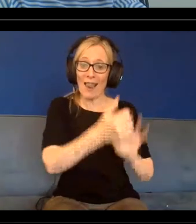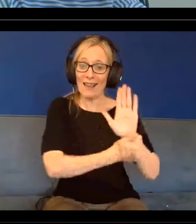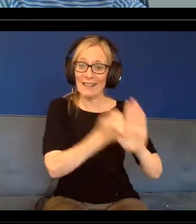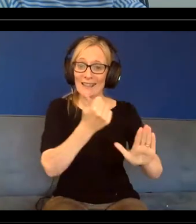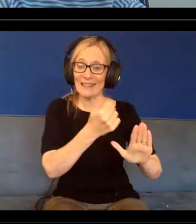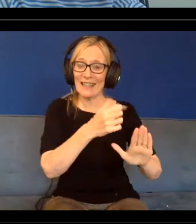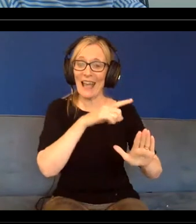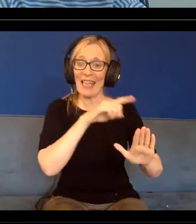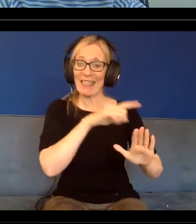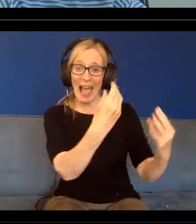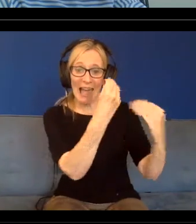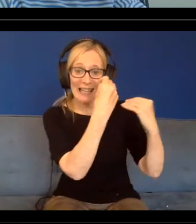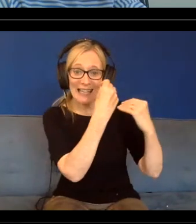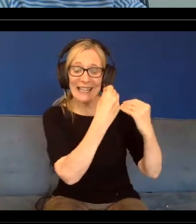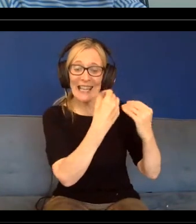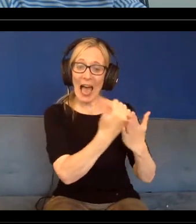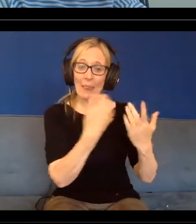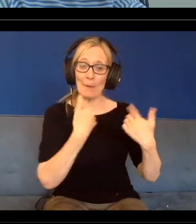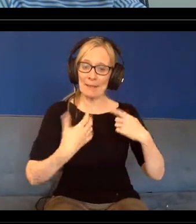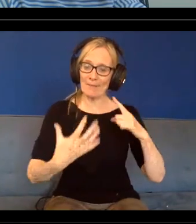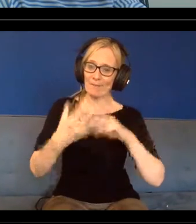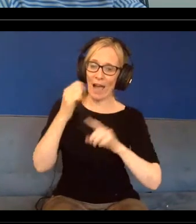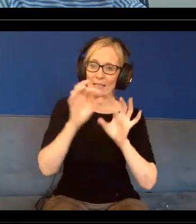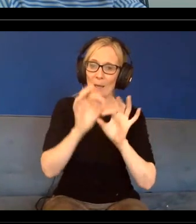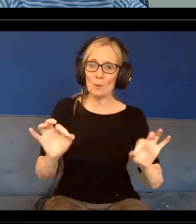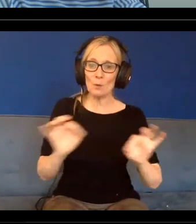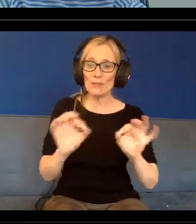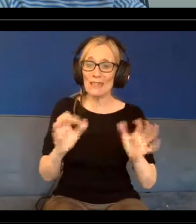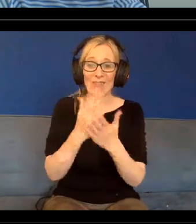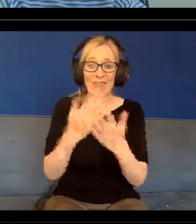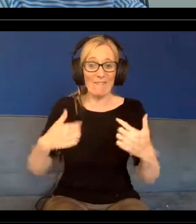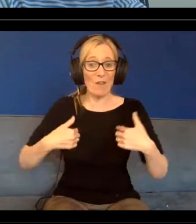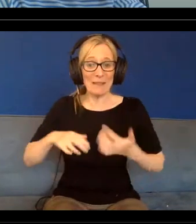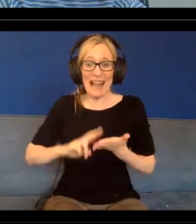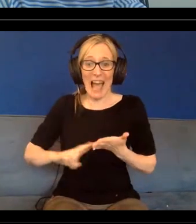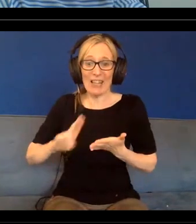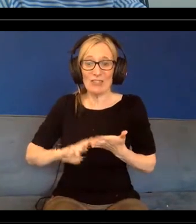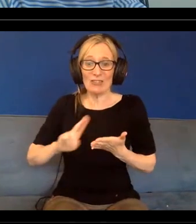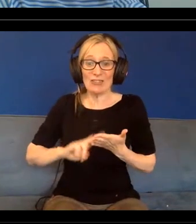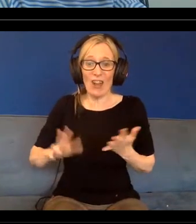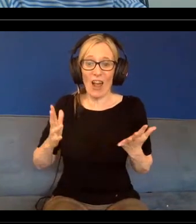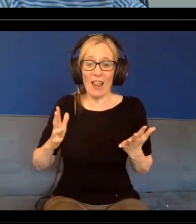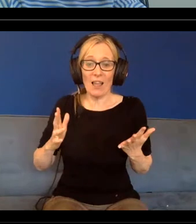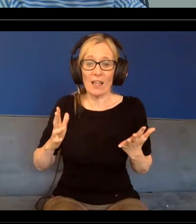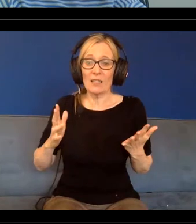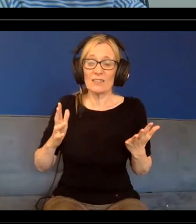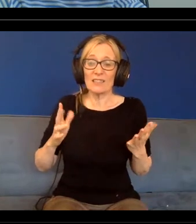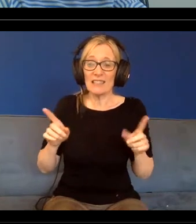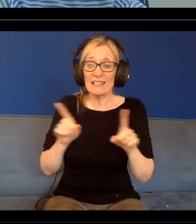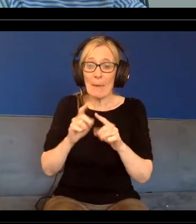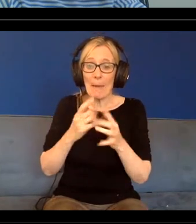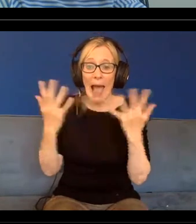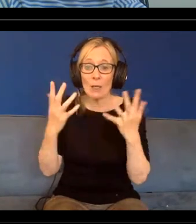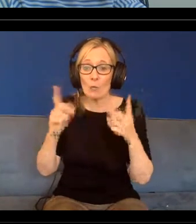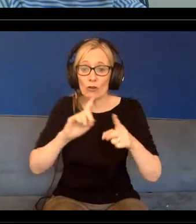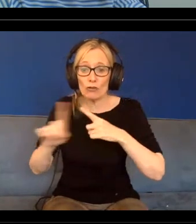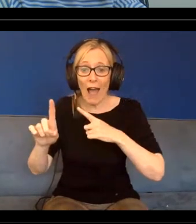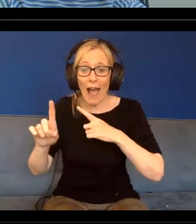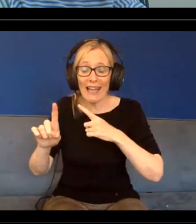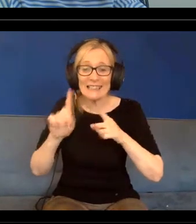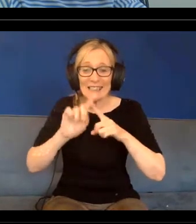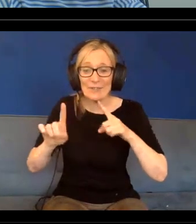pathway to music, and there's still no difference in anyone trying an instrument. I worked my way up to